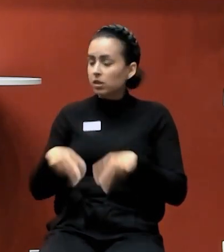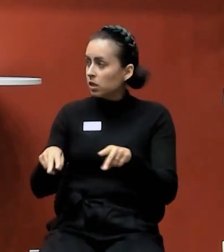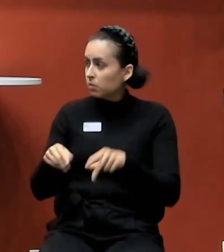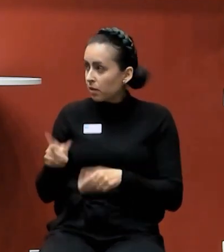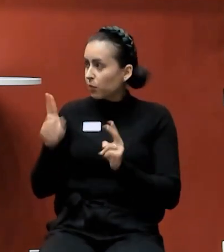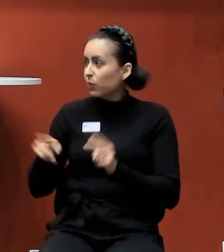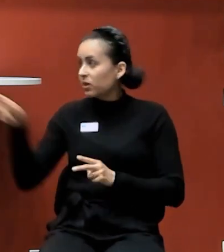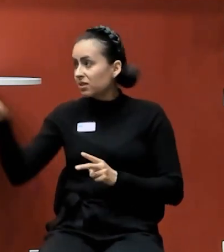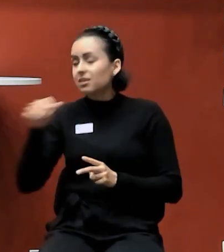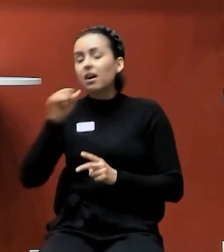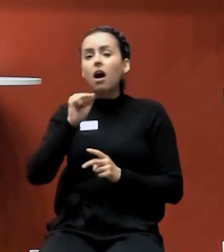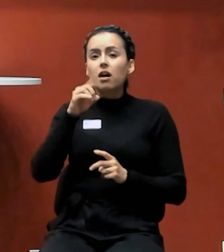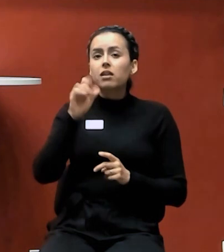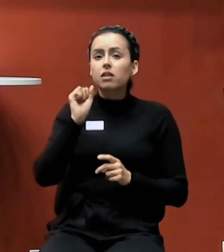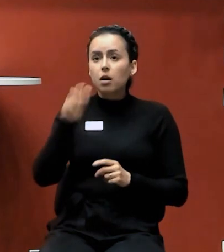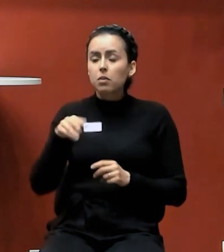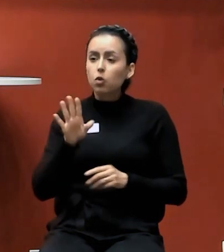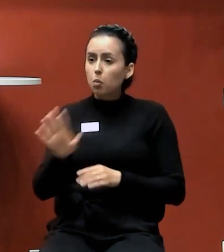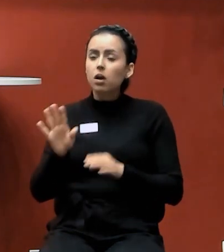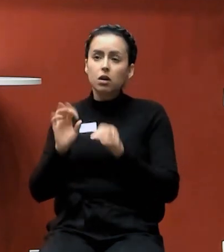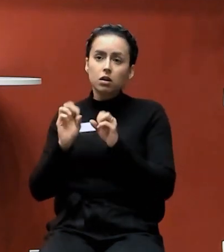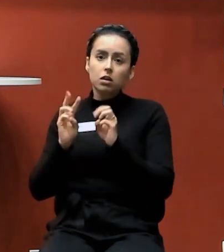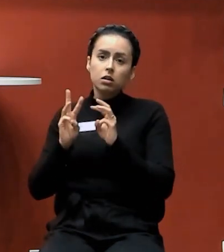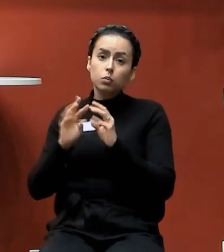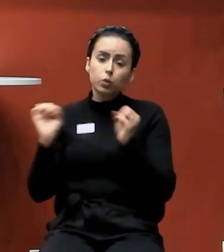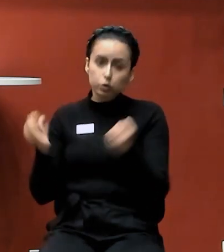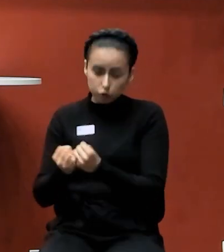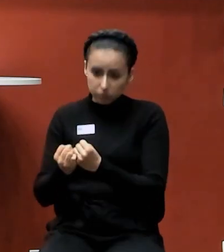workshop in 2017 was a pivot point